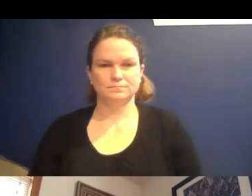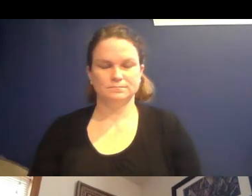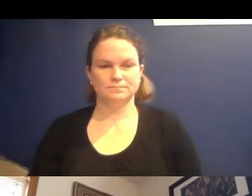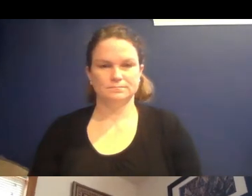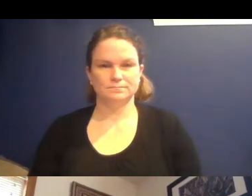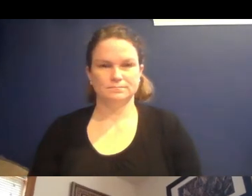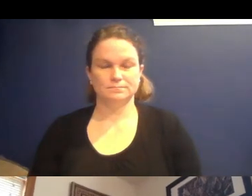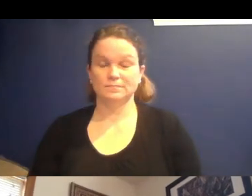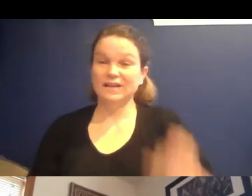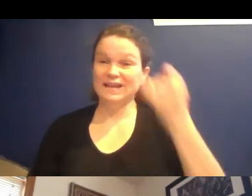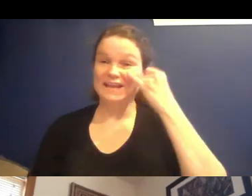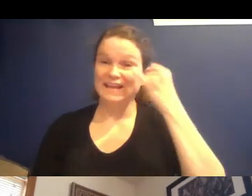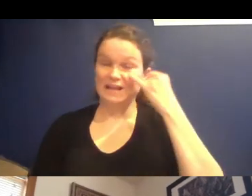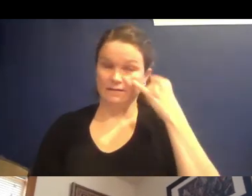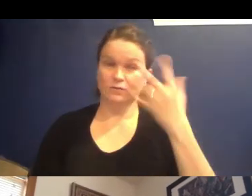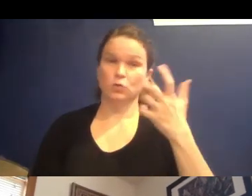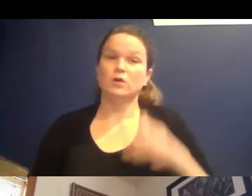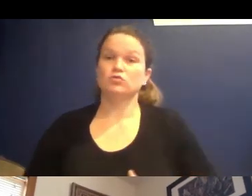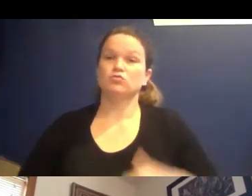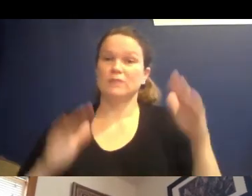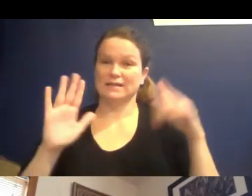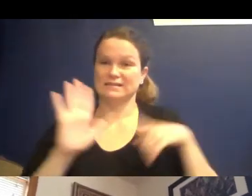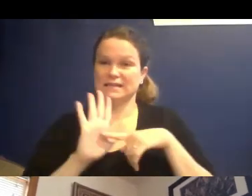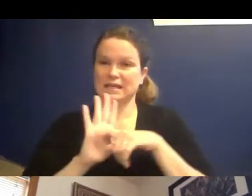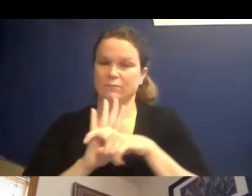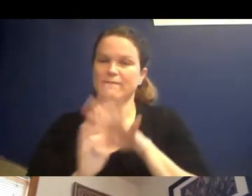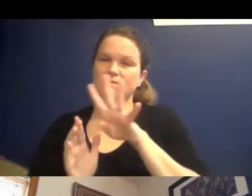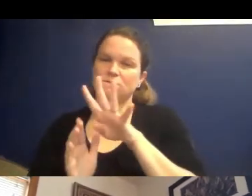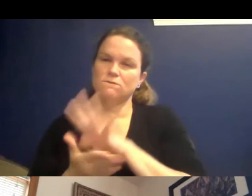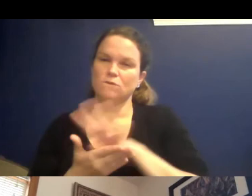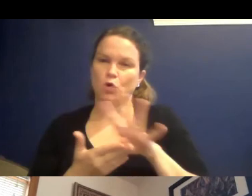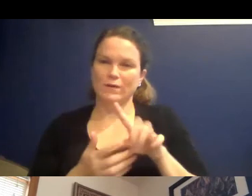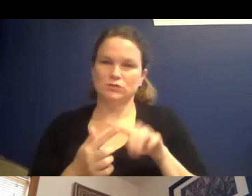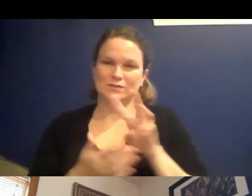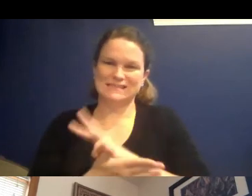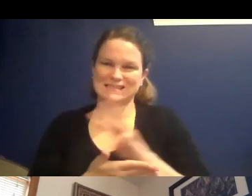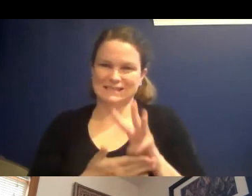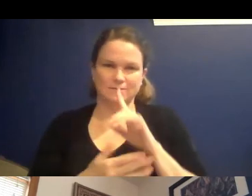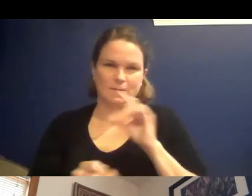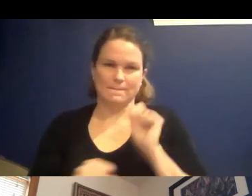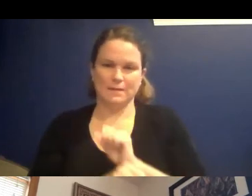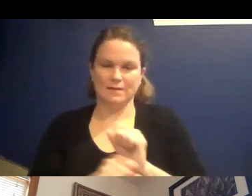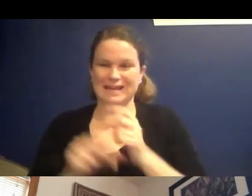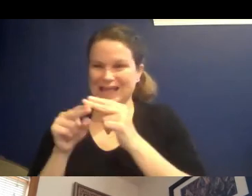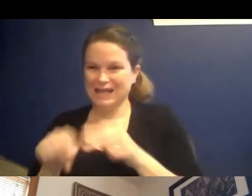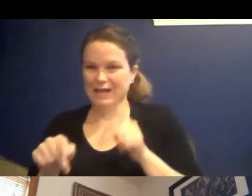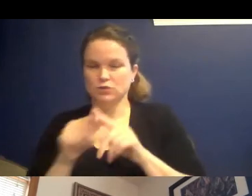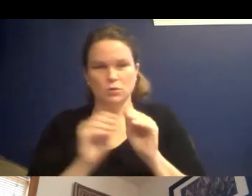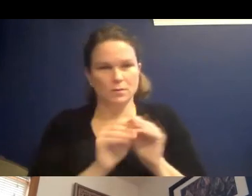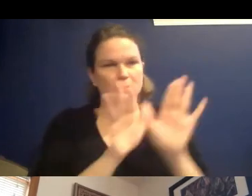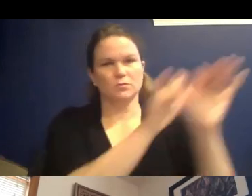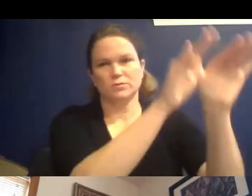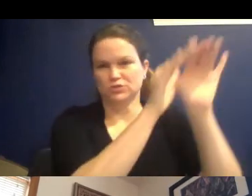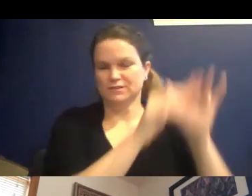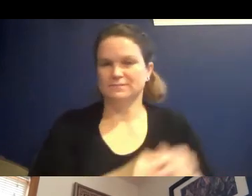If you're going to raise butterflies, there's a 4 to 6 week commitment of time to raise a butterfly from an egg to emergence.